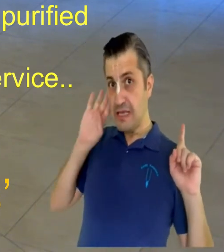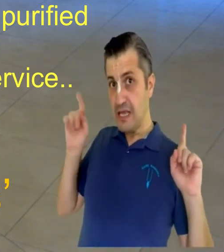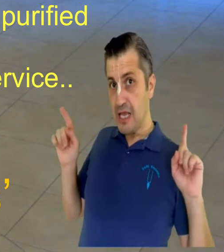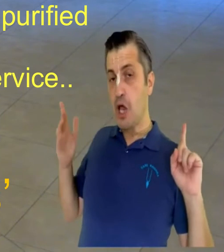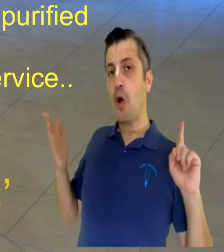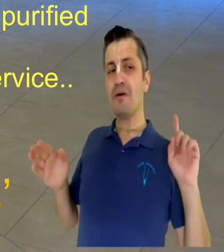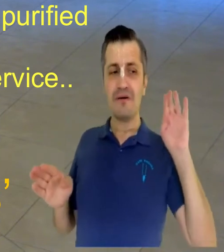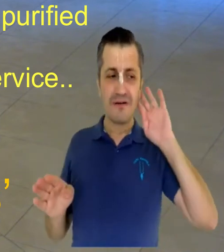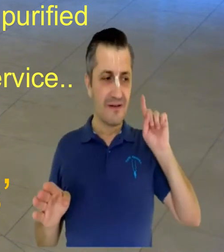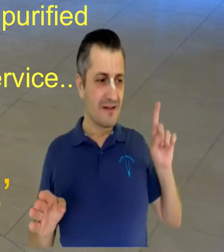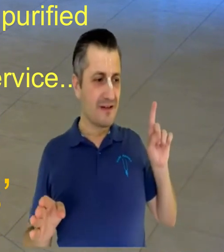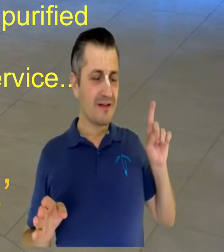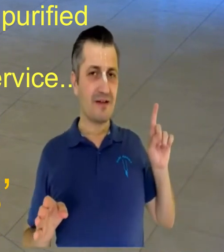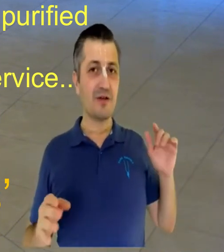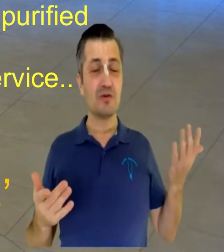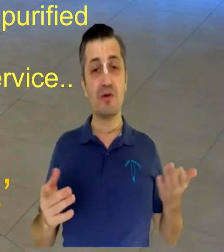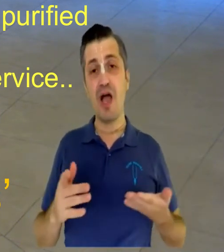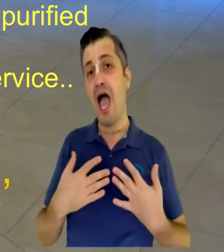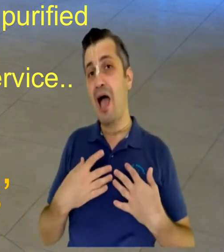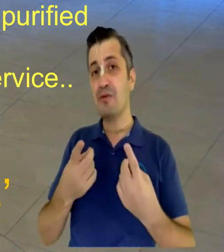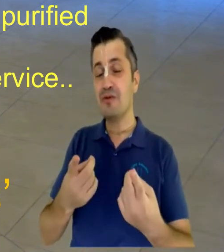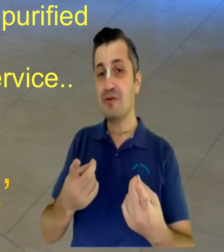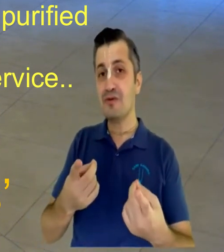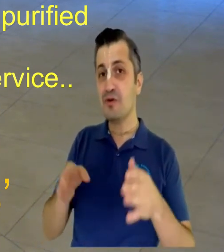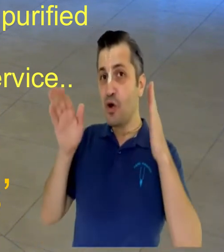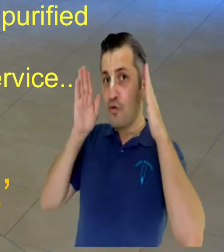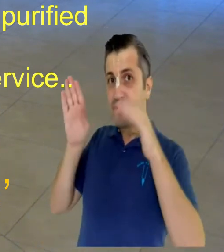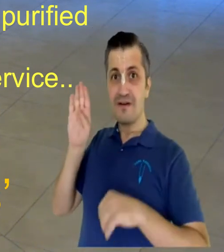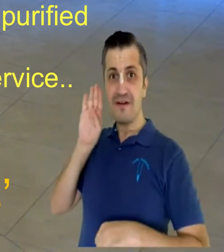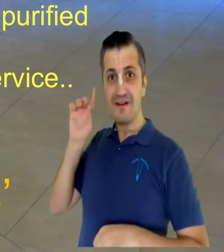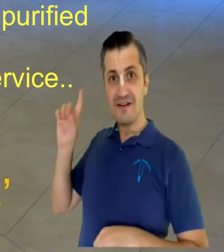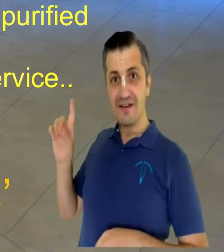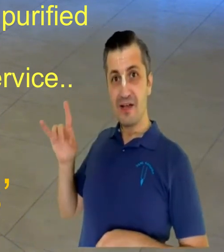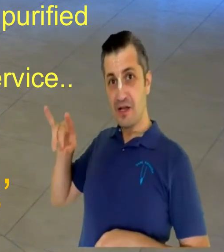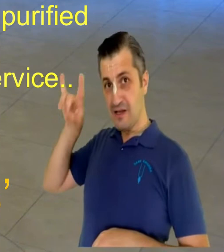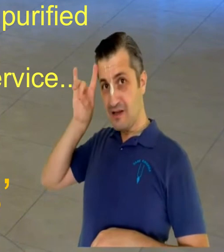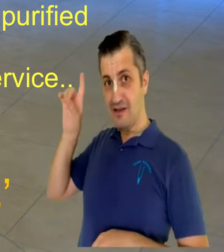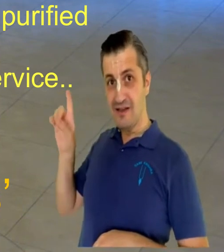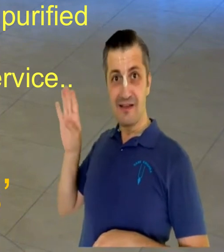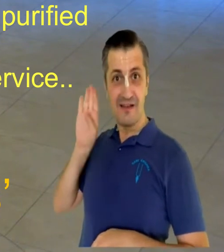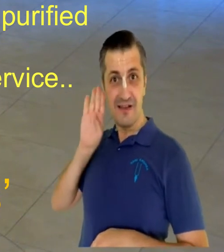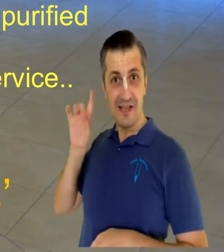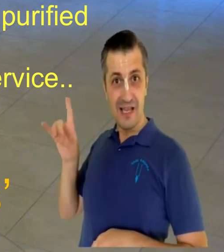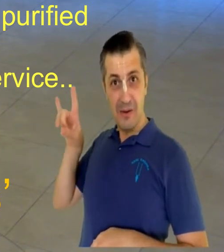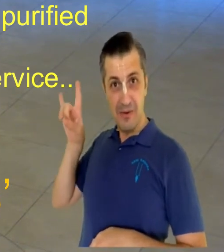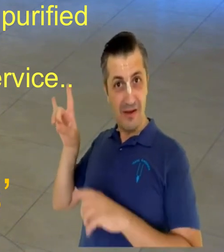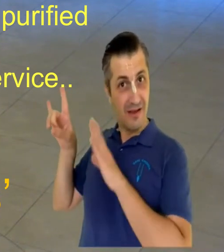focused, we will naturally hear our good voice, and our good tendencies will become